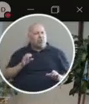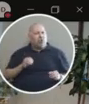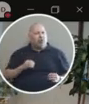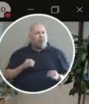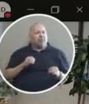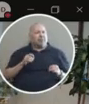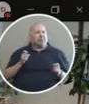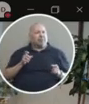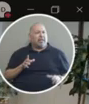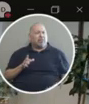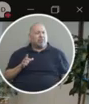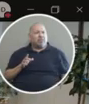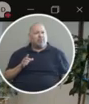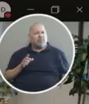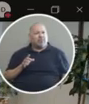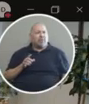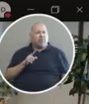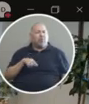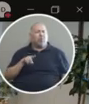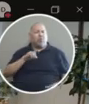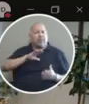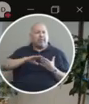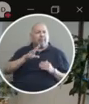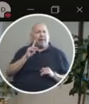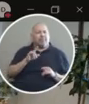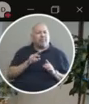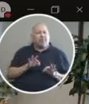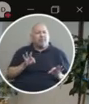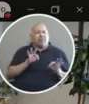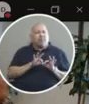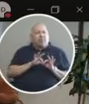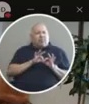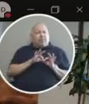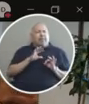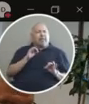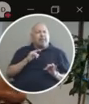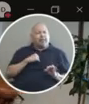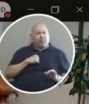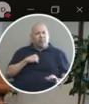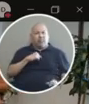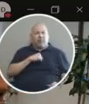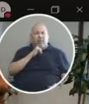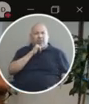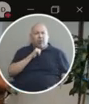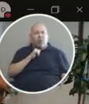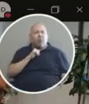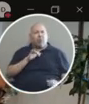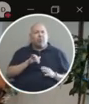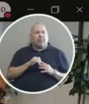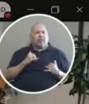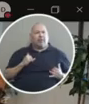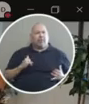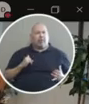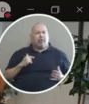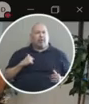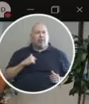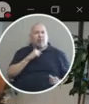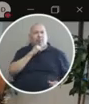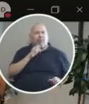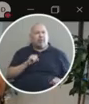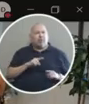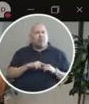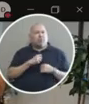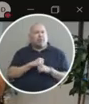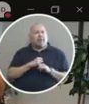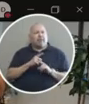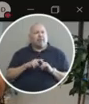city manager. These cleanup items are important to put on. If we don't engage this right now, we're not going to be able to